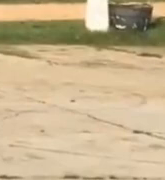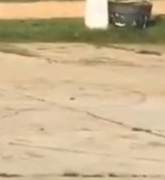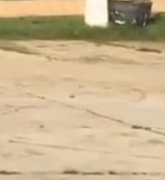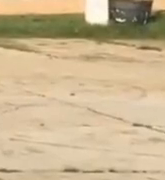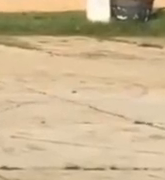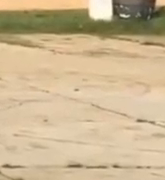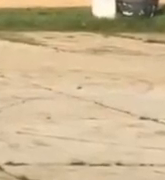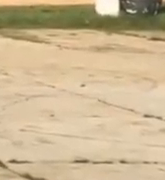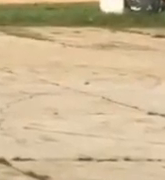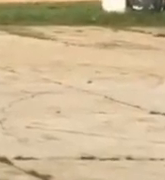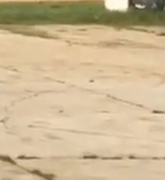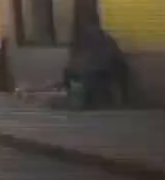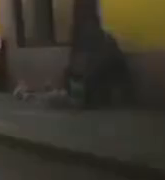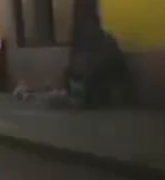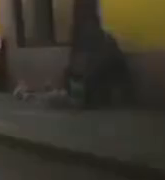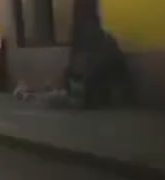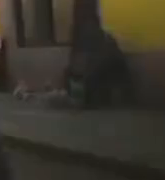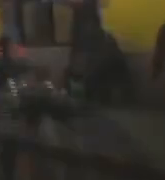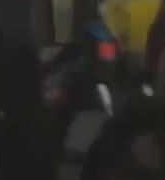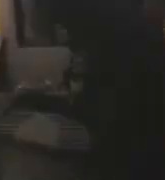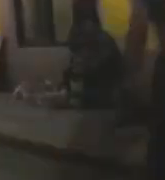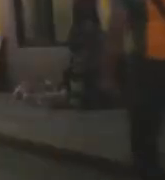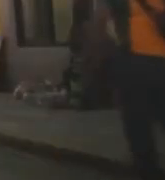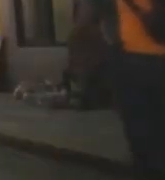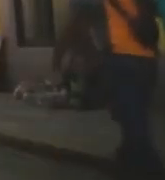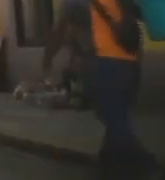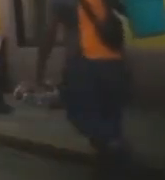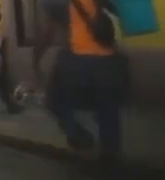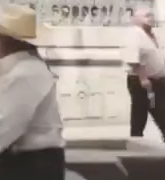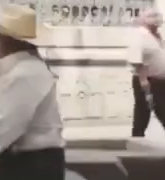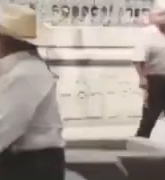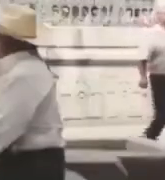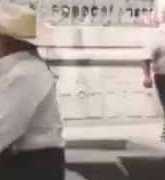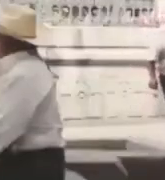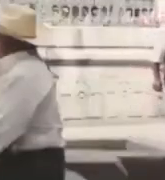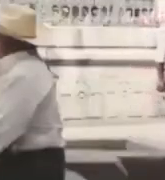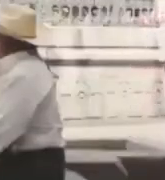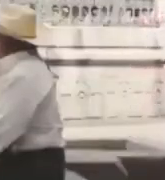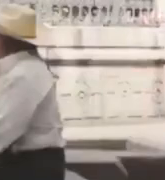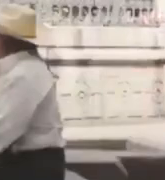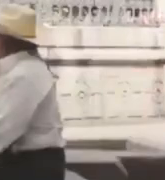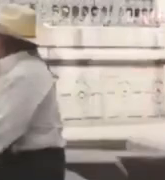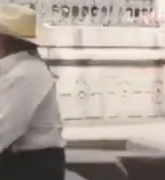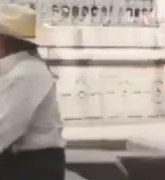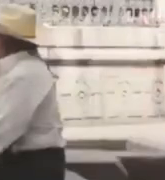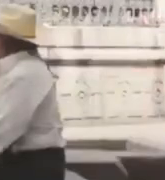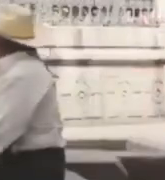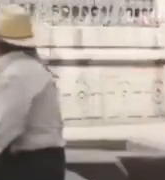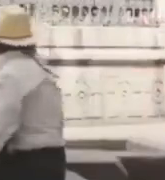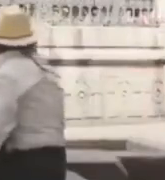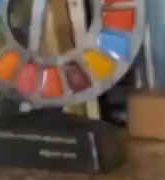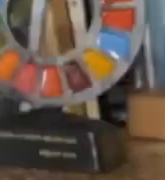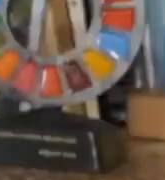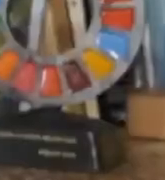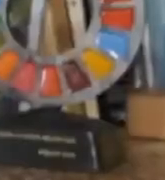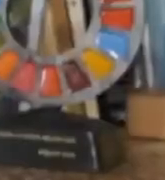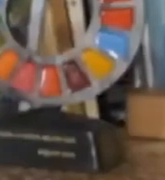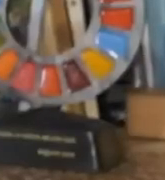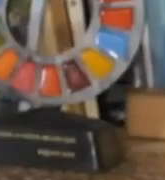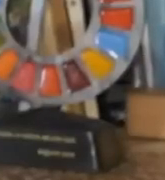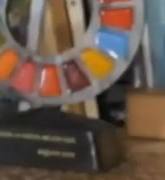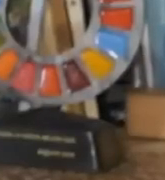Since a child, I've always been worried about the rest, and knowing that I can change the thinking and actions of